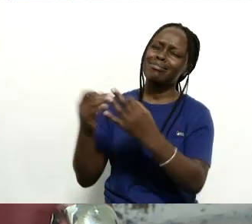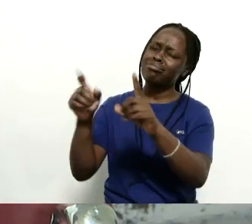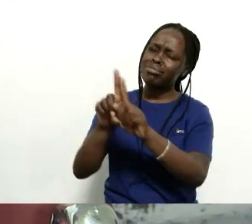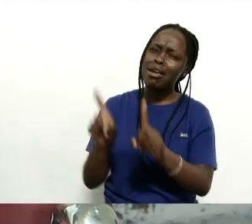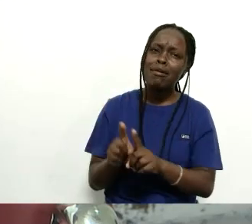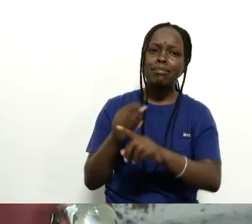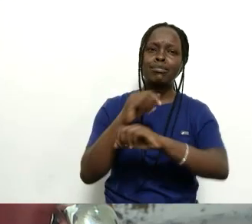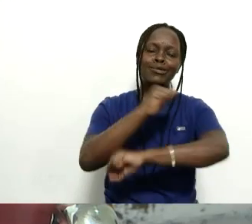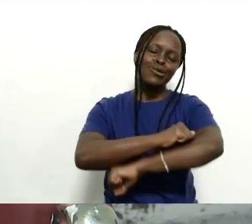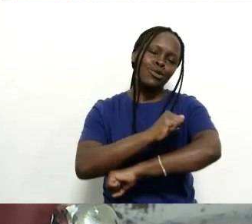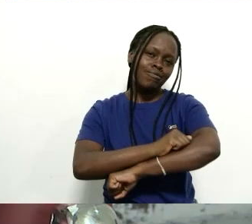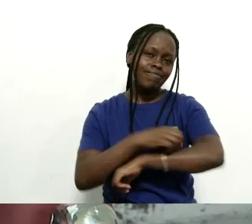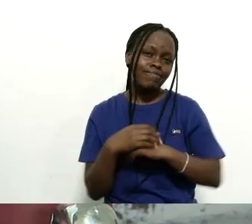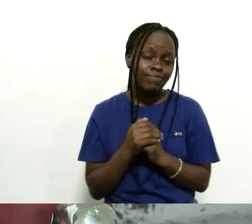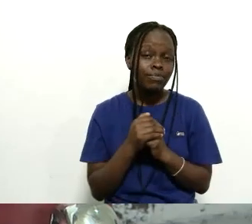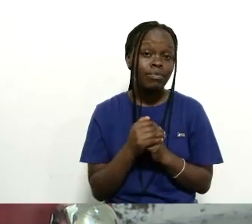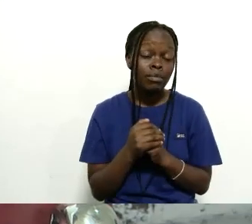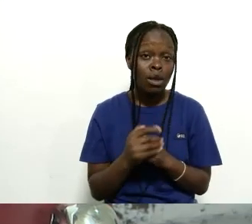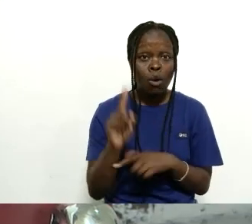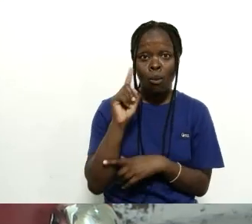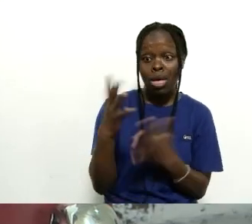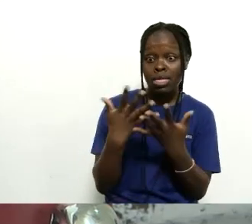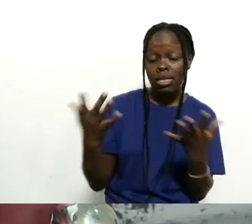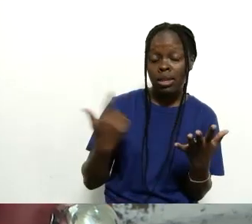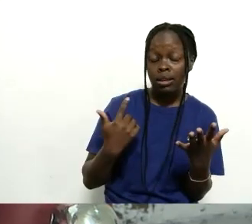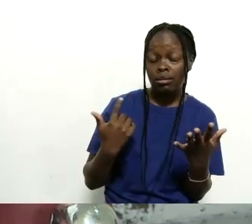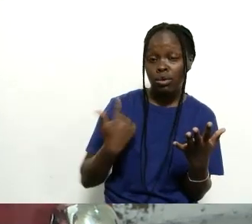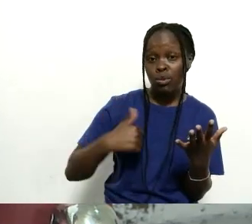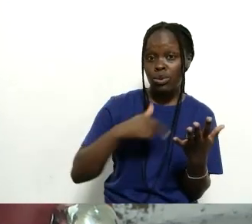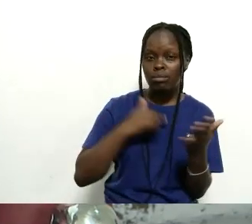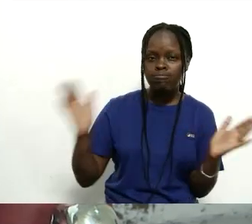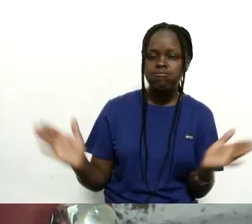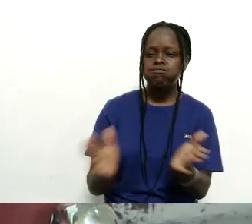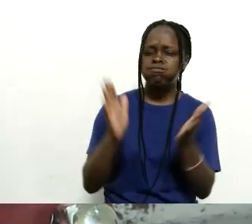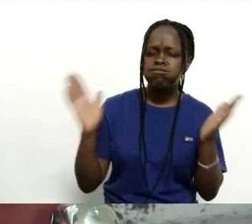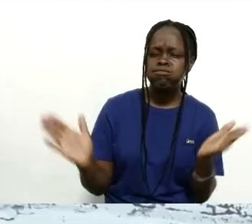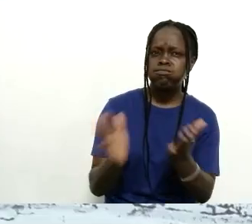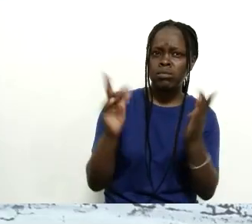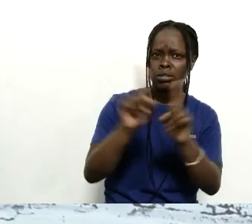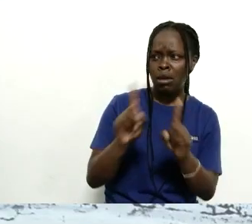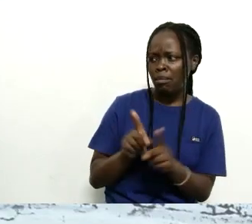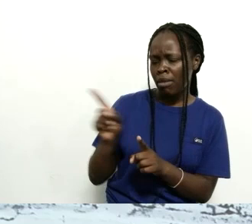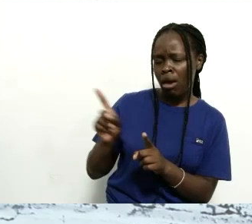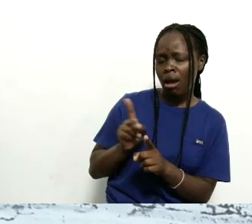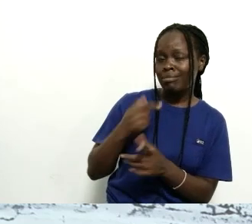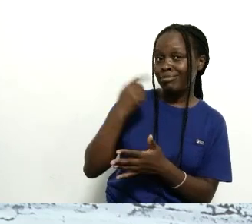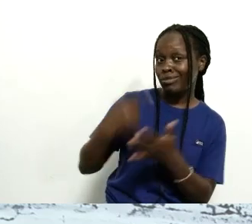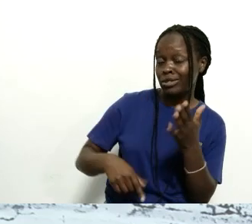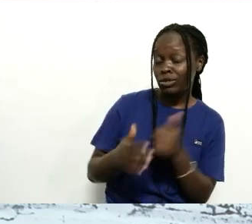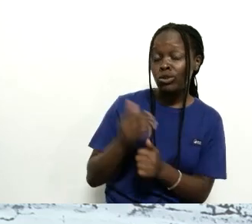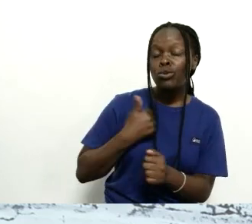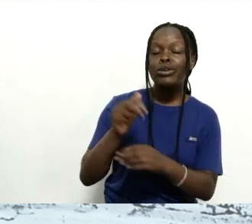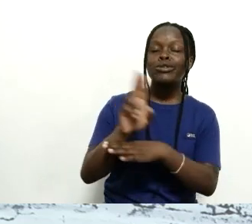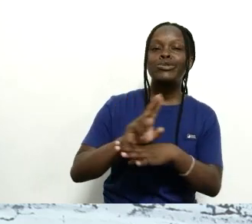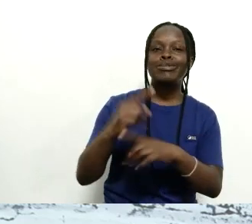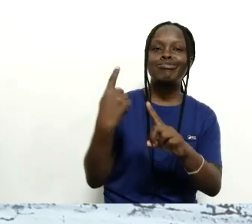to Kakuma, because we're also working integrating refugee education and their stories and kids. So when we were in the camps, we found